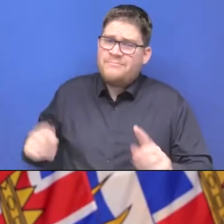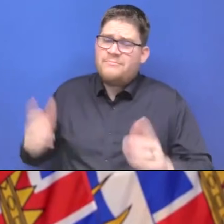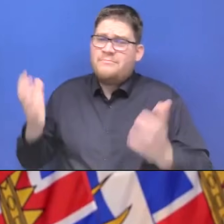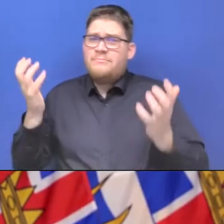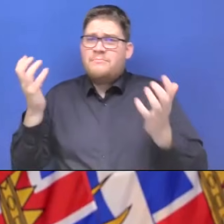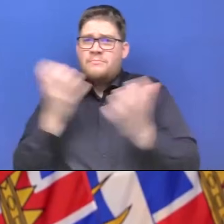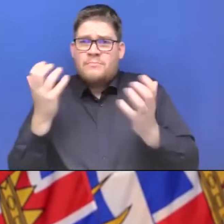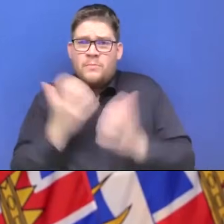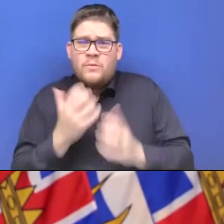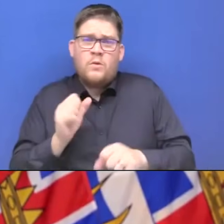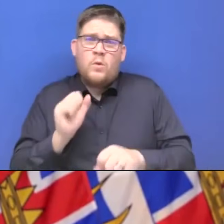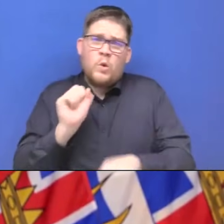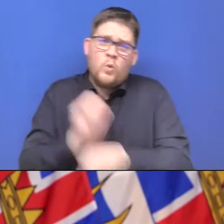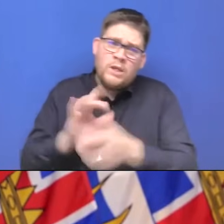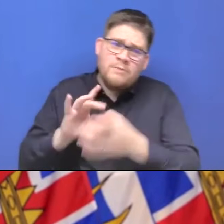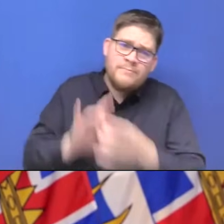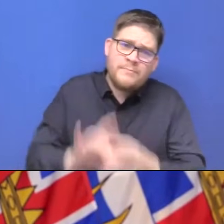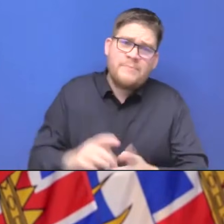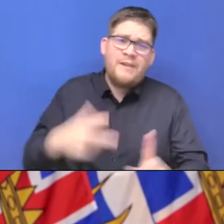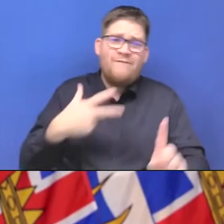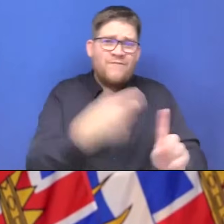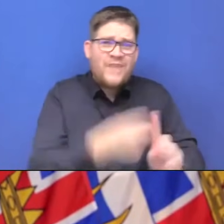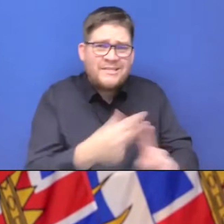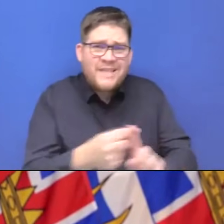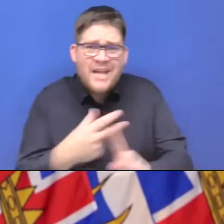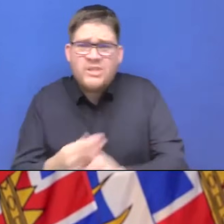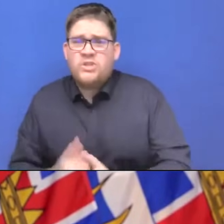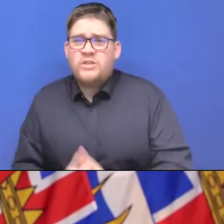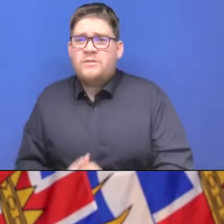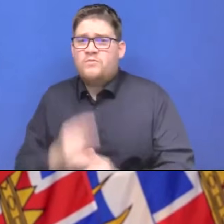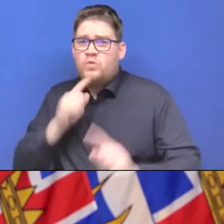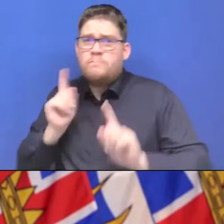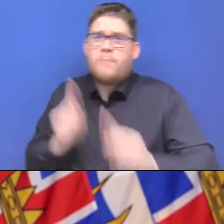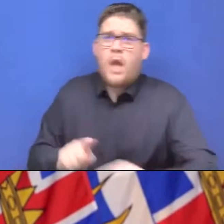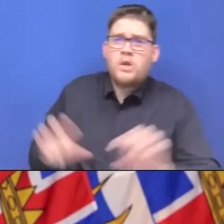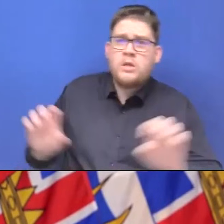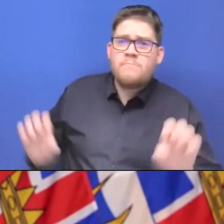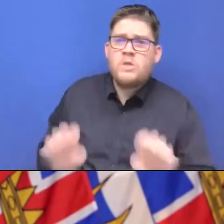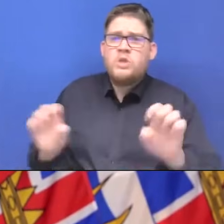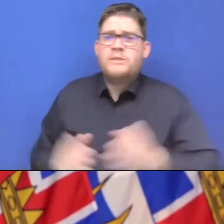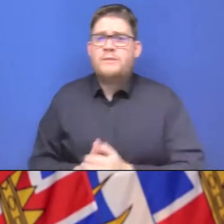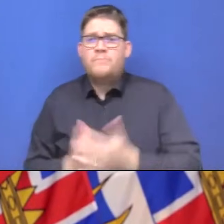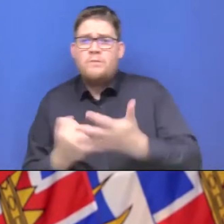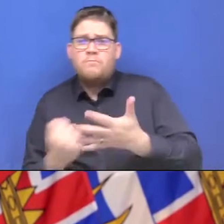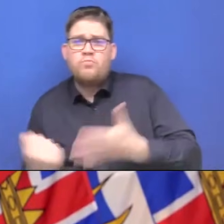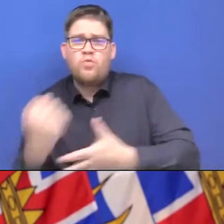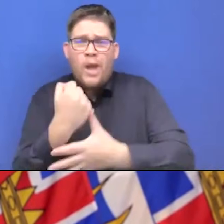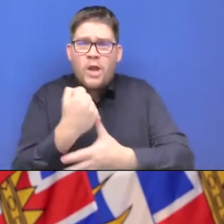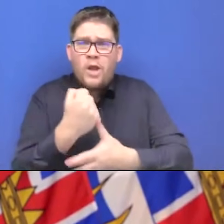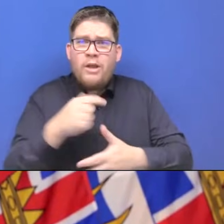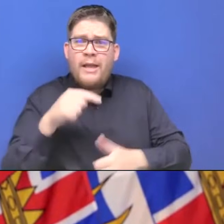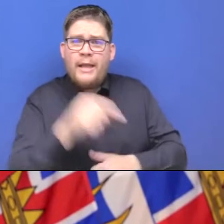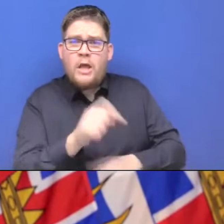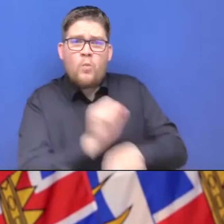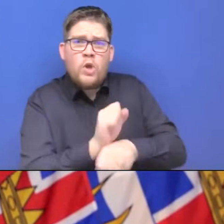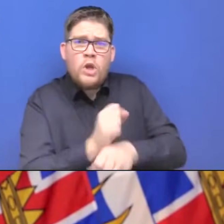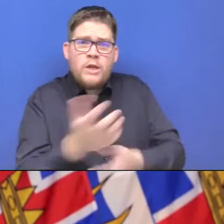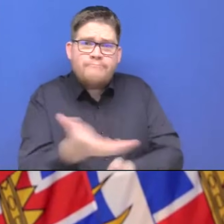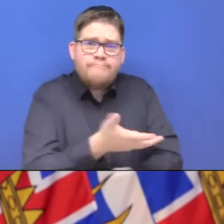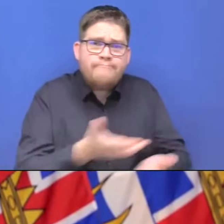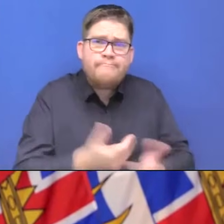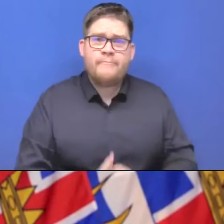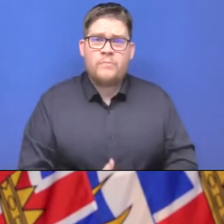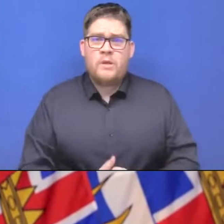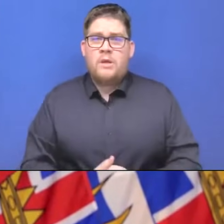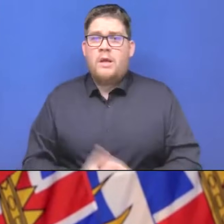vaccination, in emergency response, in primary care, in long-term care. Our healthcare workers have been heroes